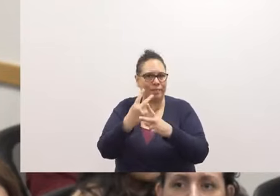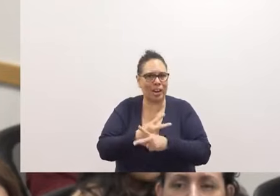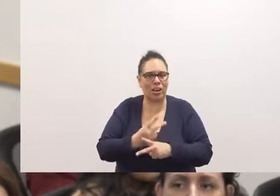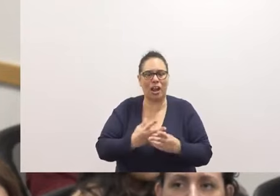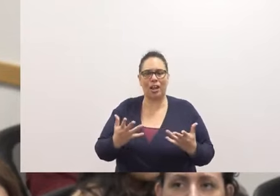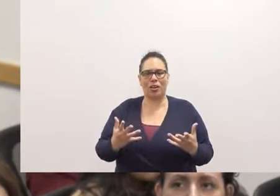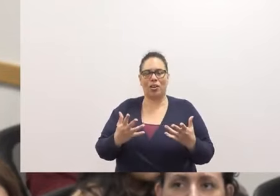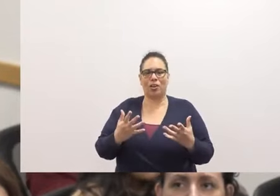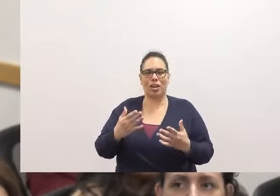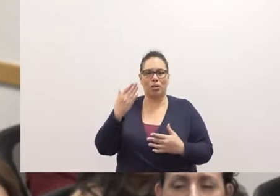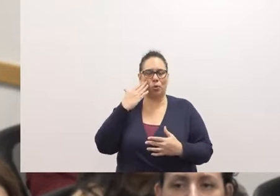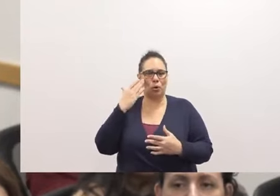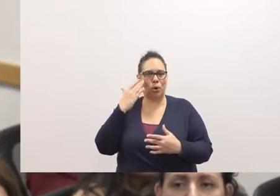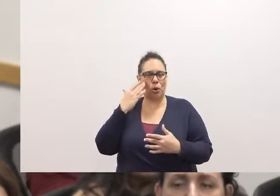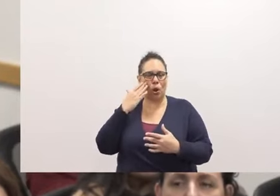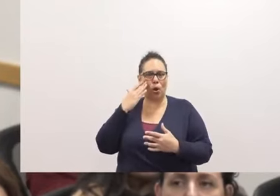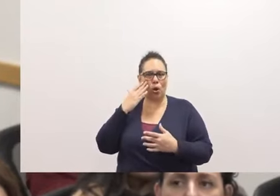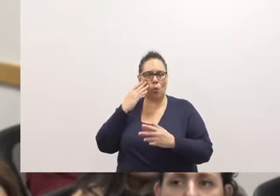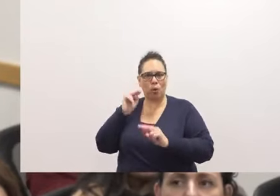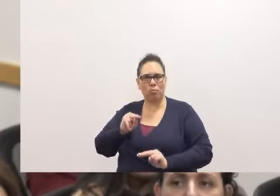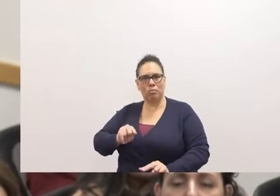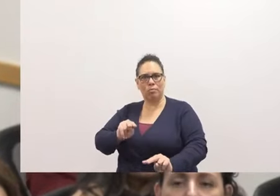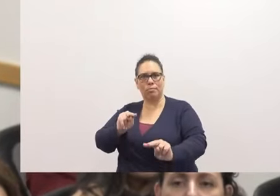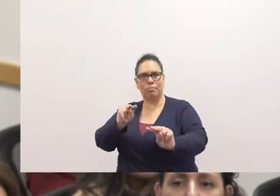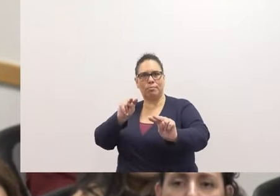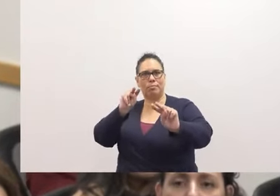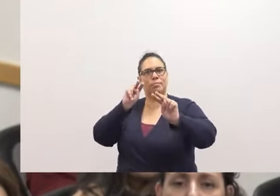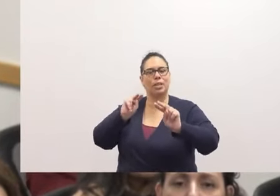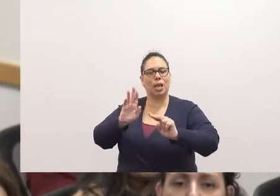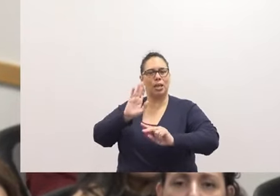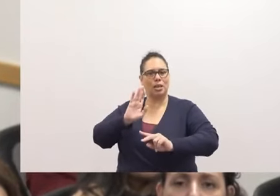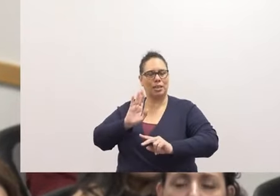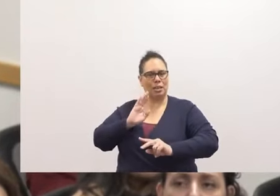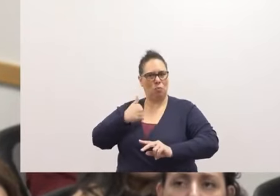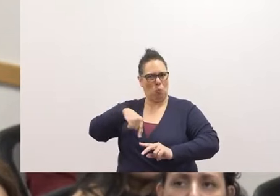the horizon that we're all embarking on is gonna be